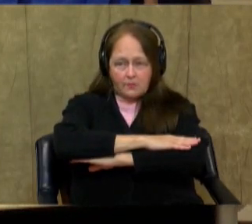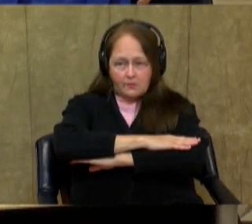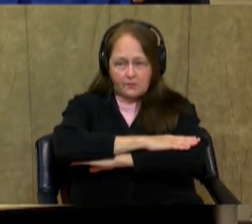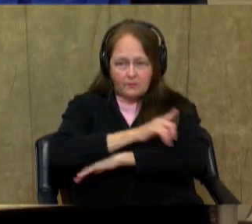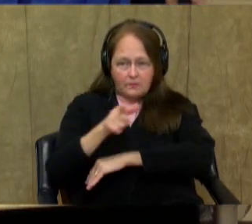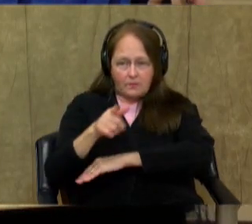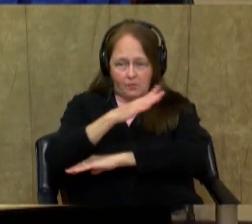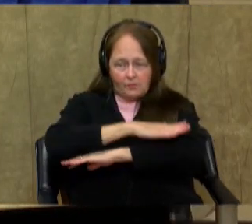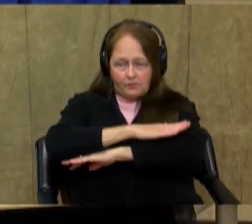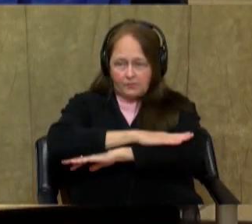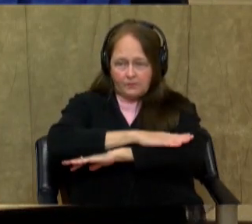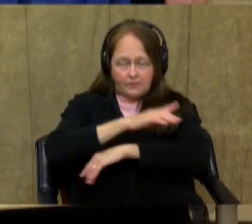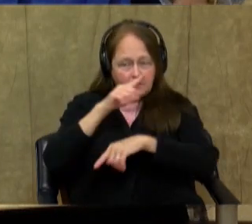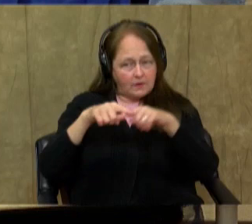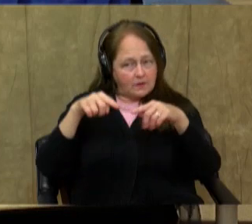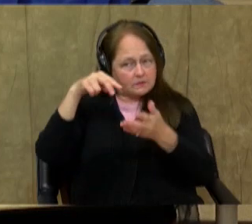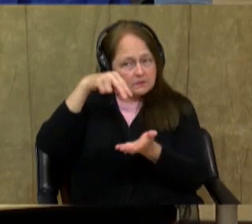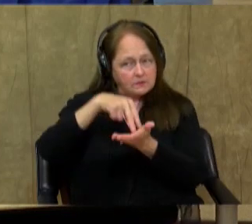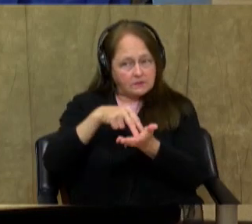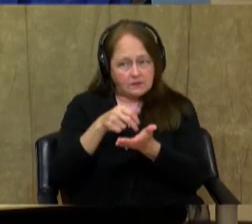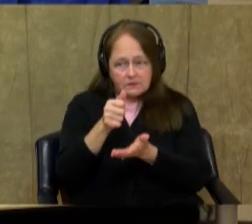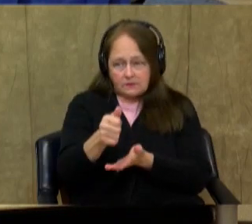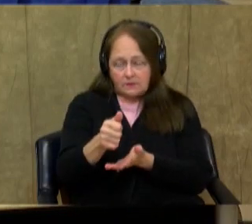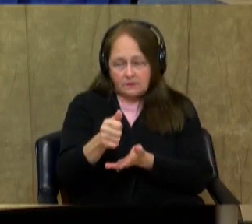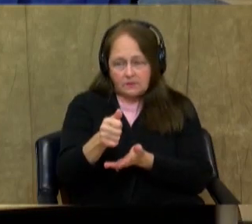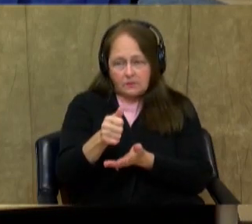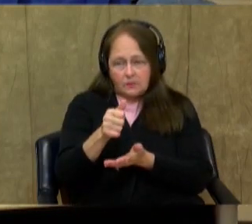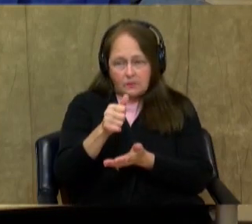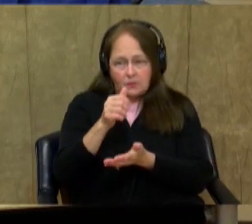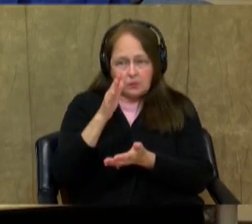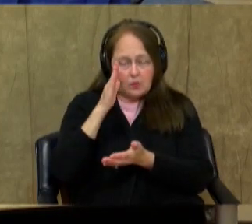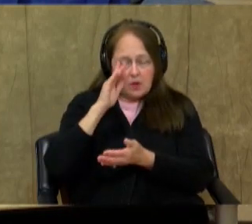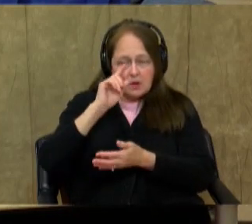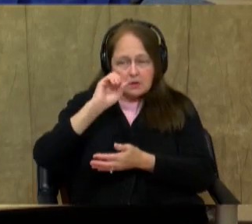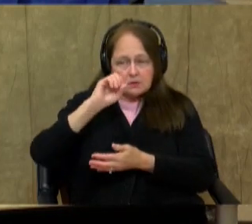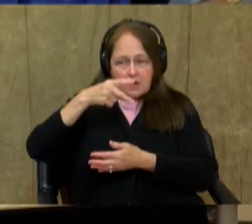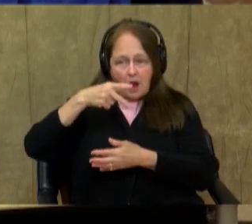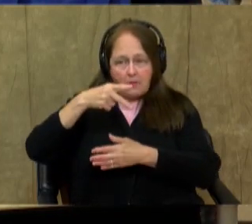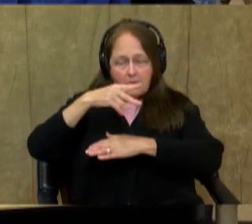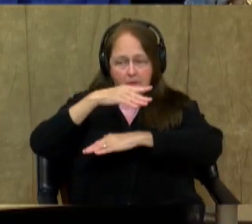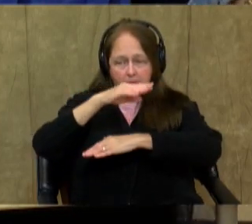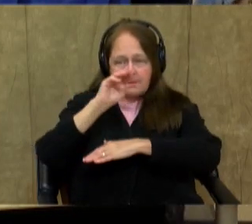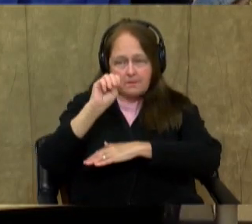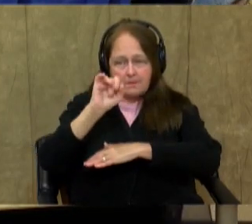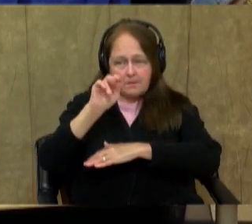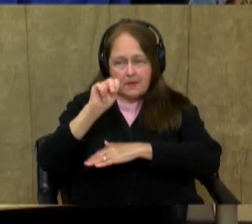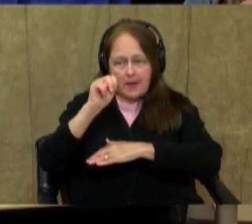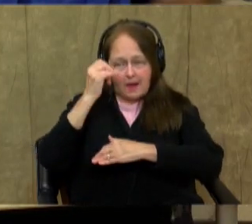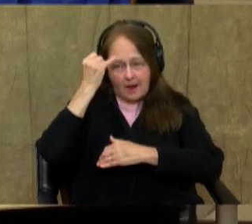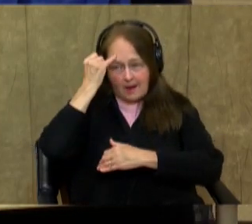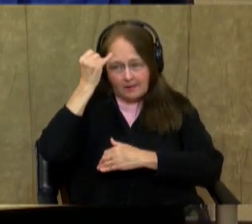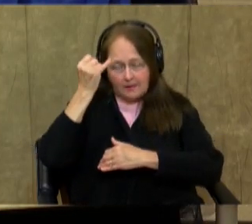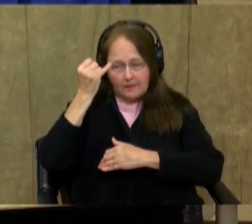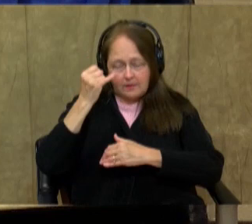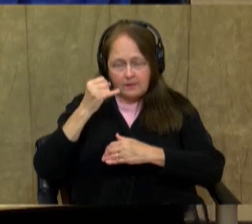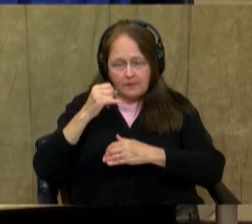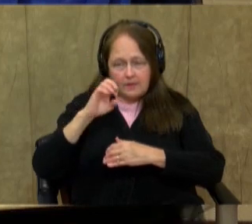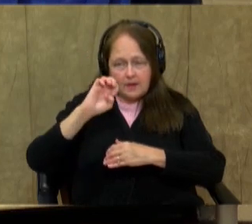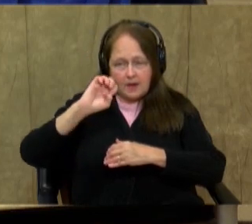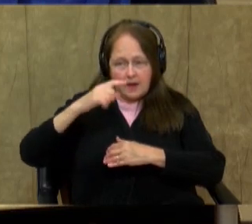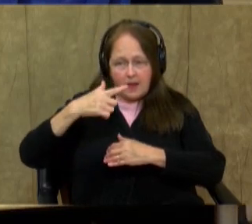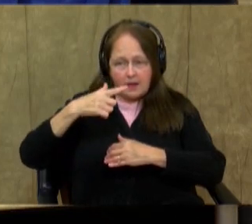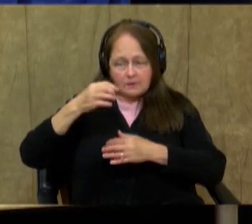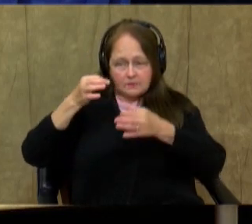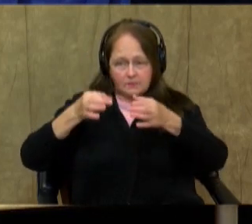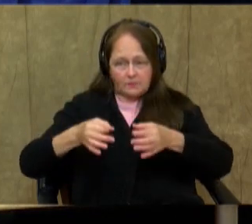This table could not stand by itself. The top would roughly be your main idea. The legs, of course, would be